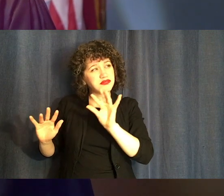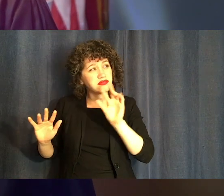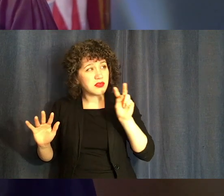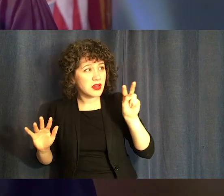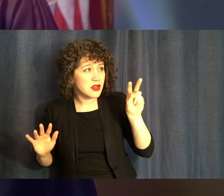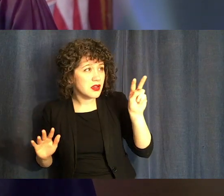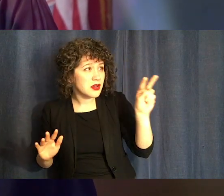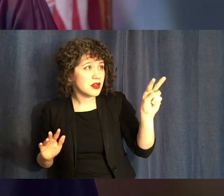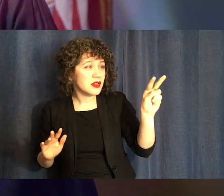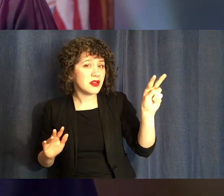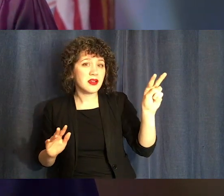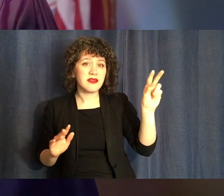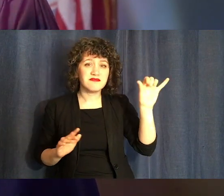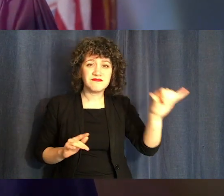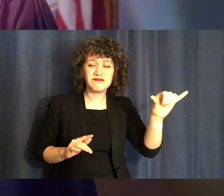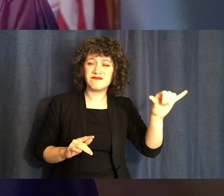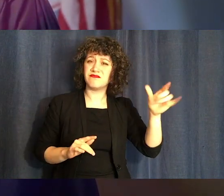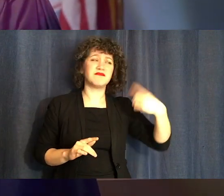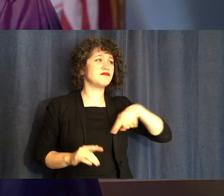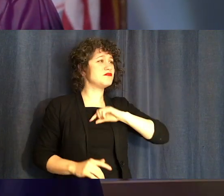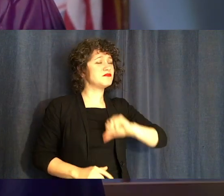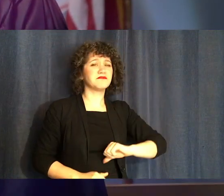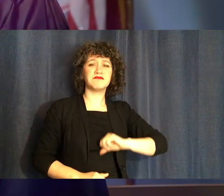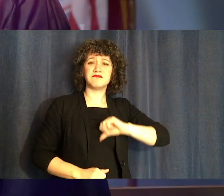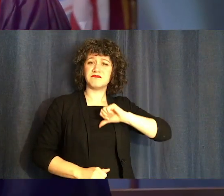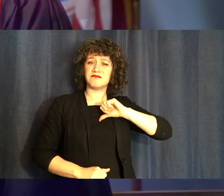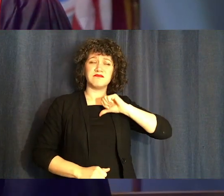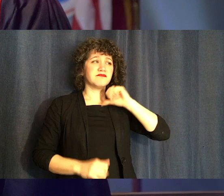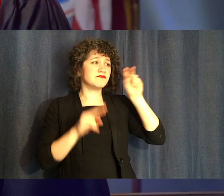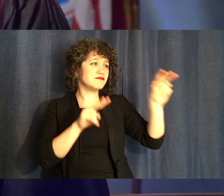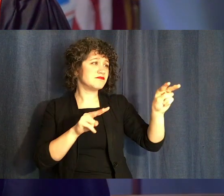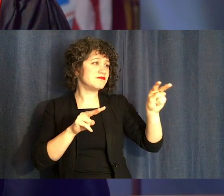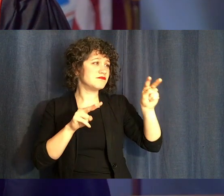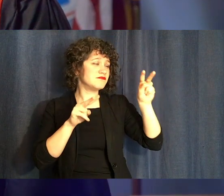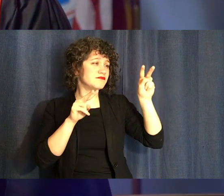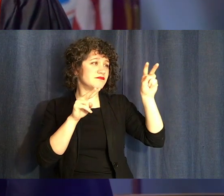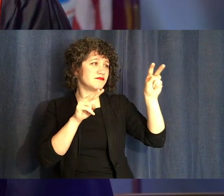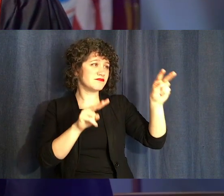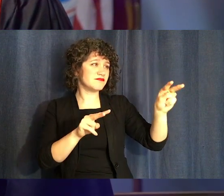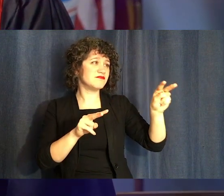early light what so proudly